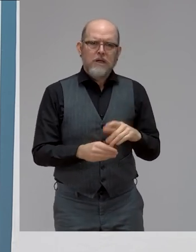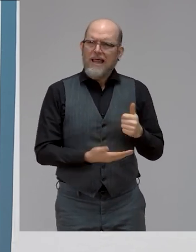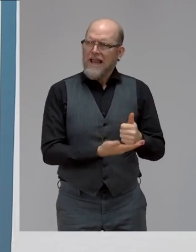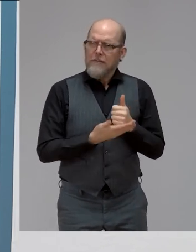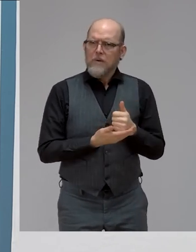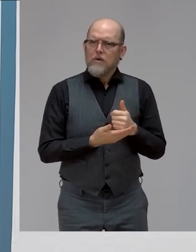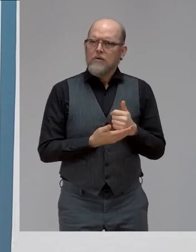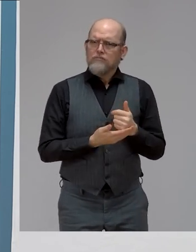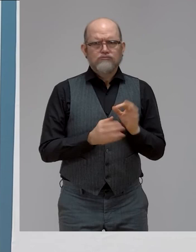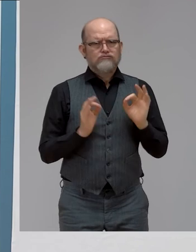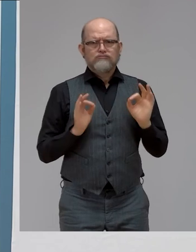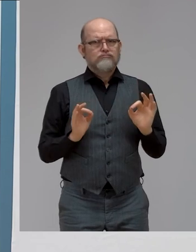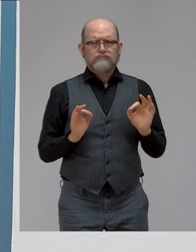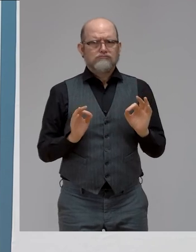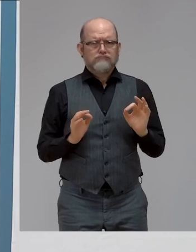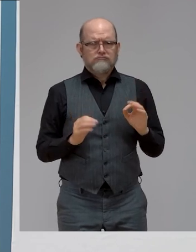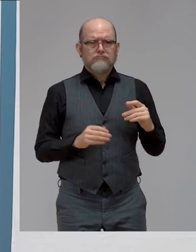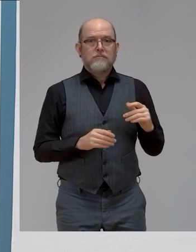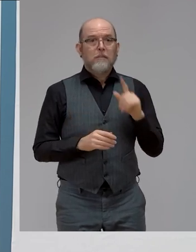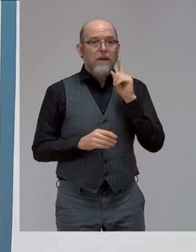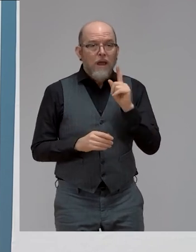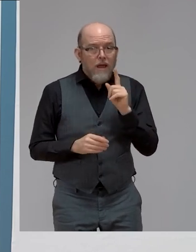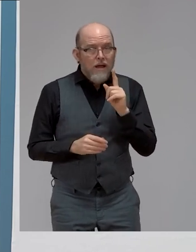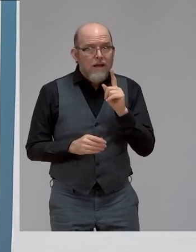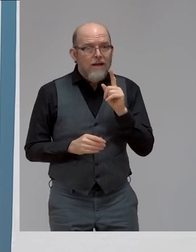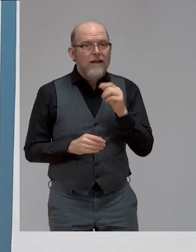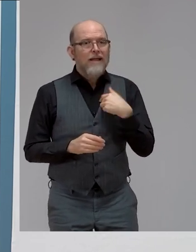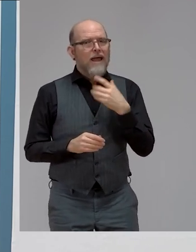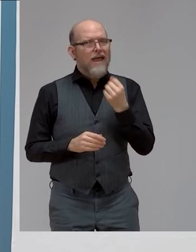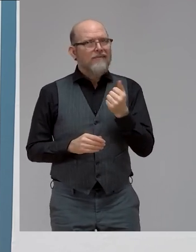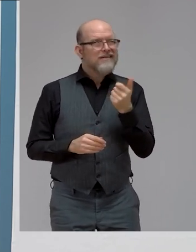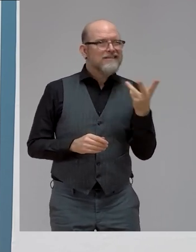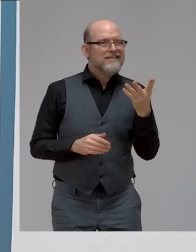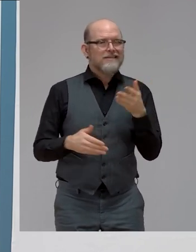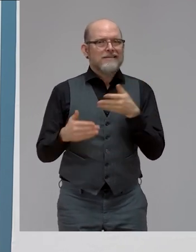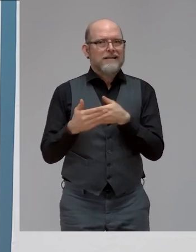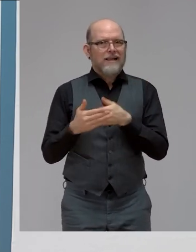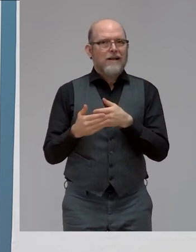there are of course a lot of problems that we have to face.